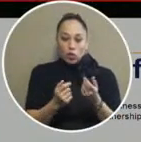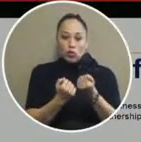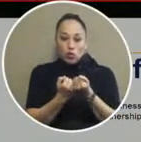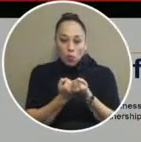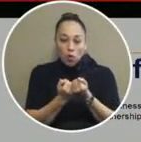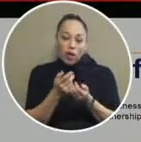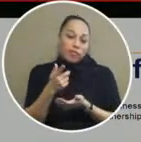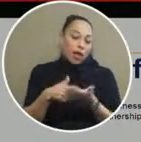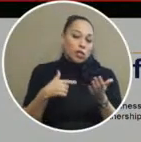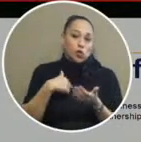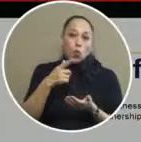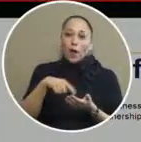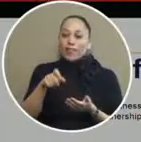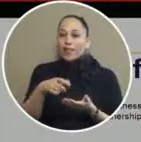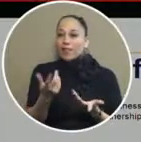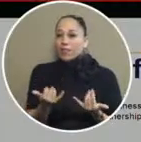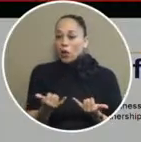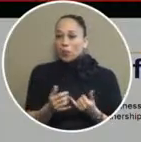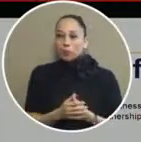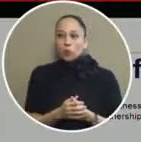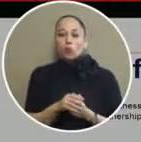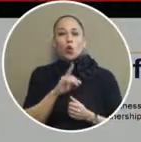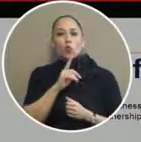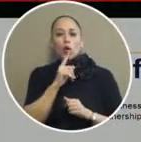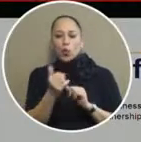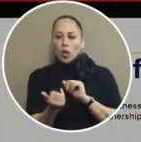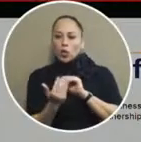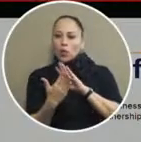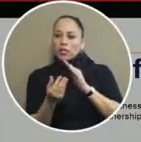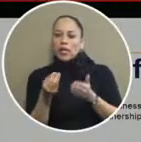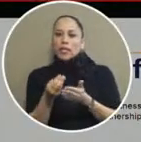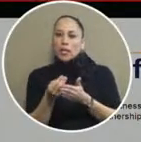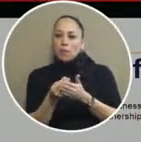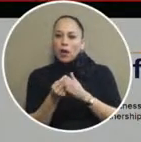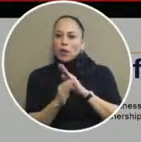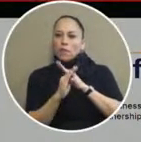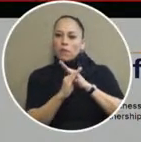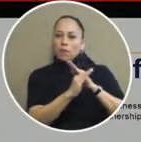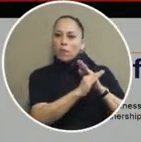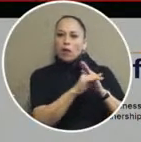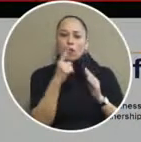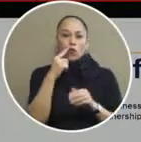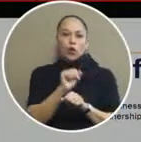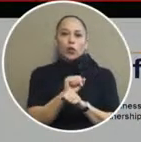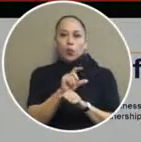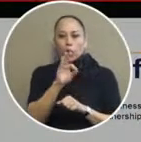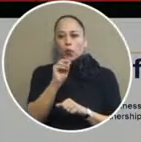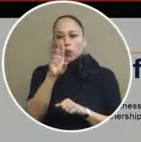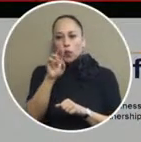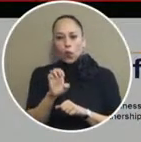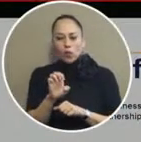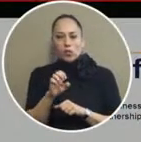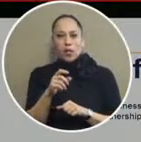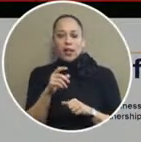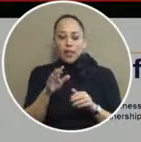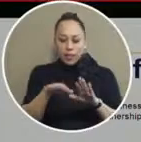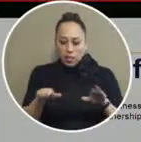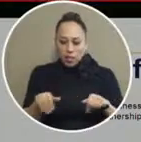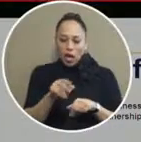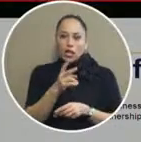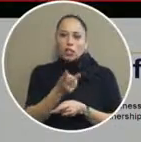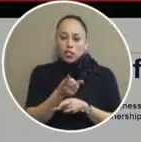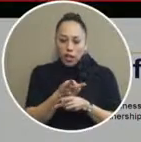that's very much needed now. Really addressing many of these barriers to workforce. I think this child care grant was also